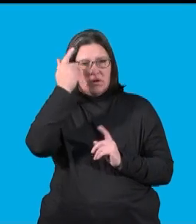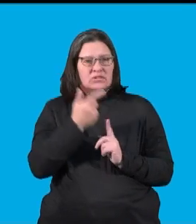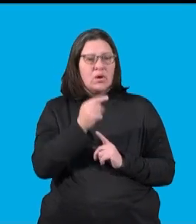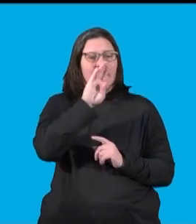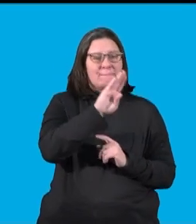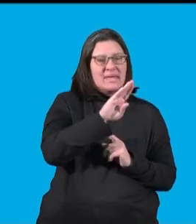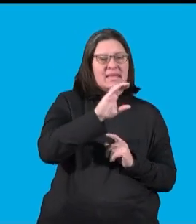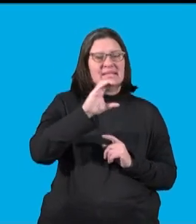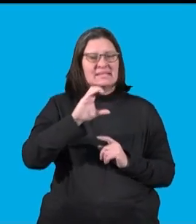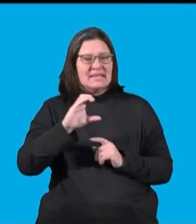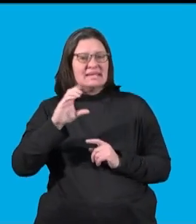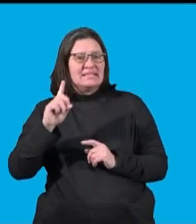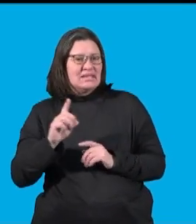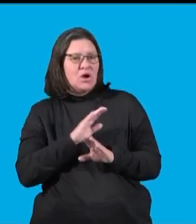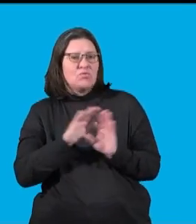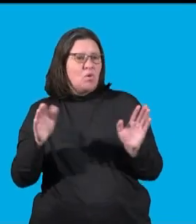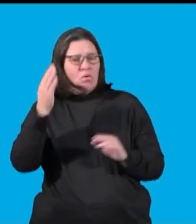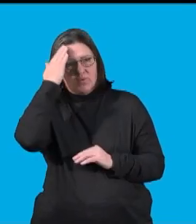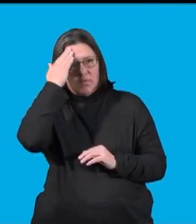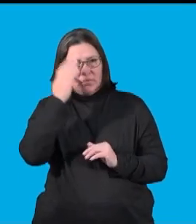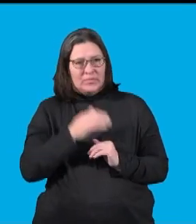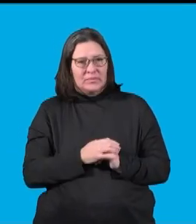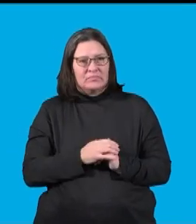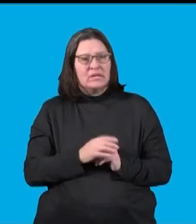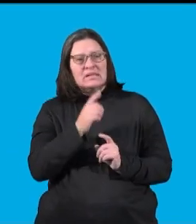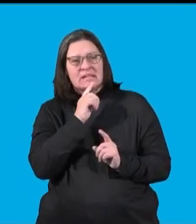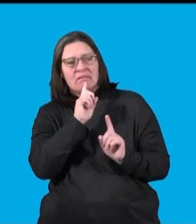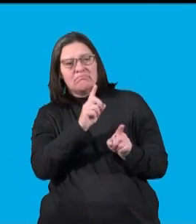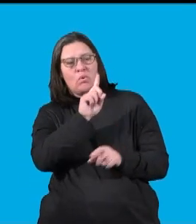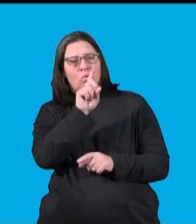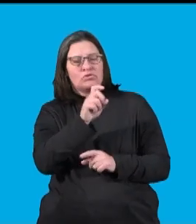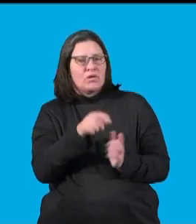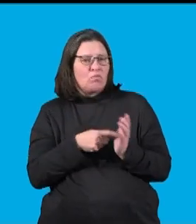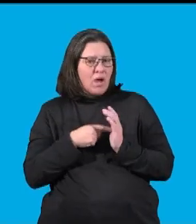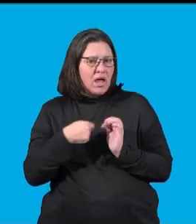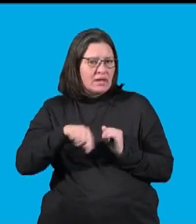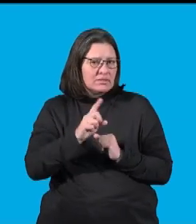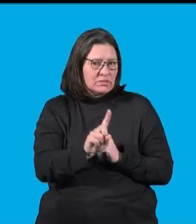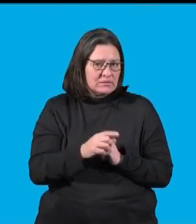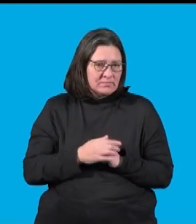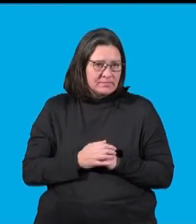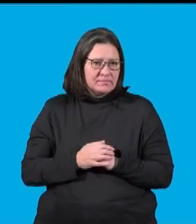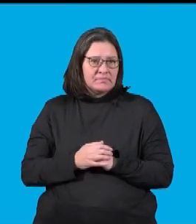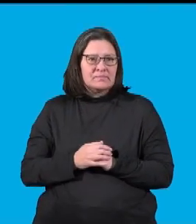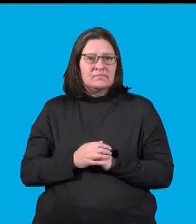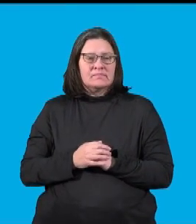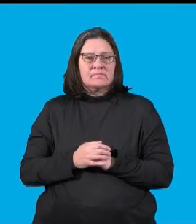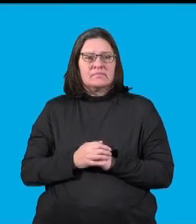value. It's only b, c, and d that are unknown values. Let's see what the question requires.